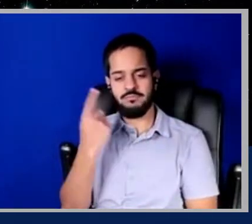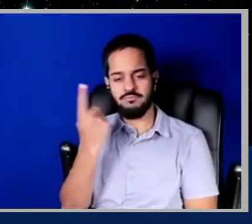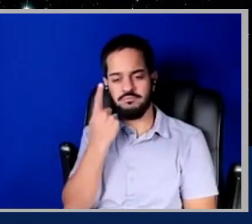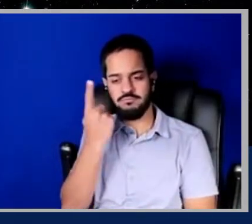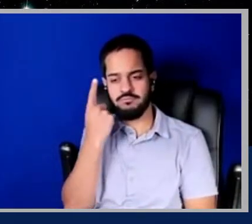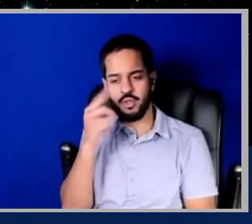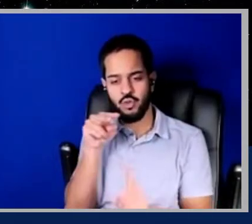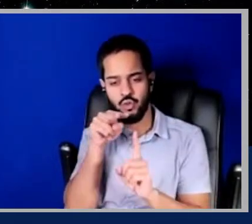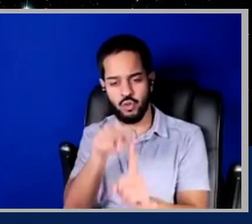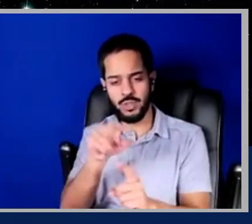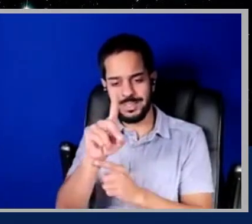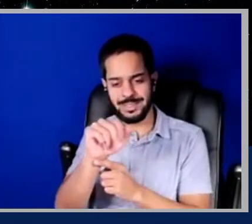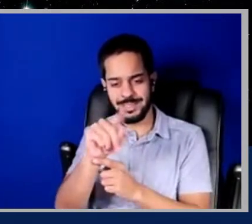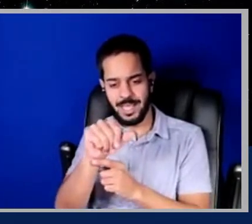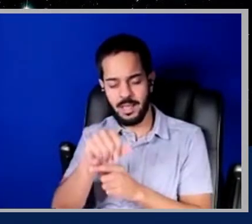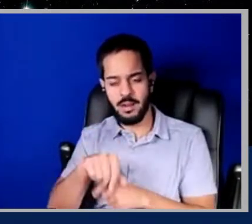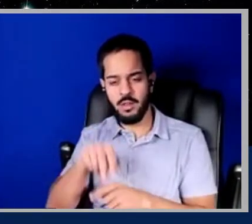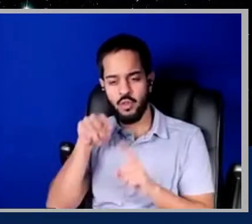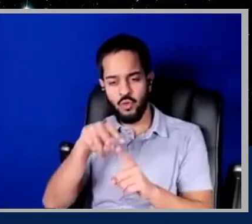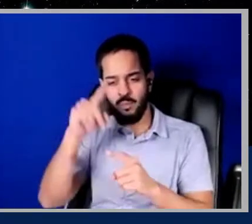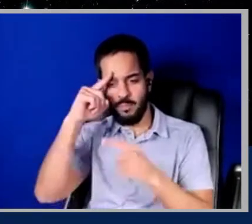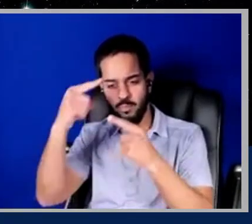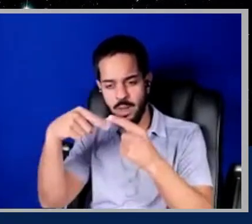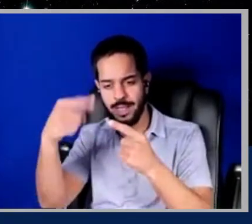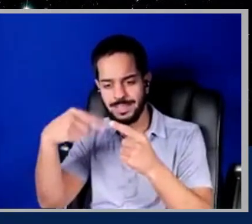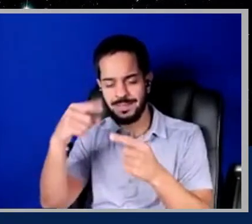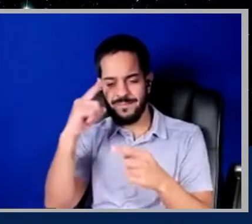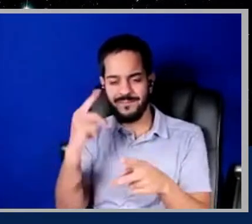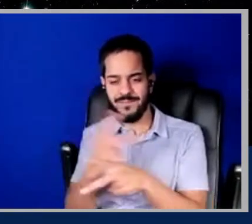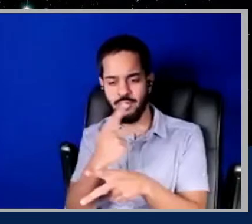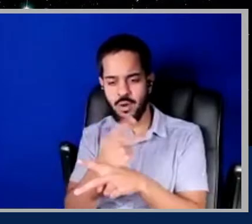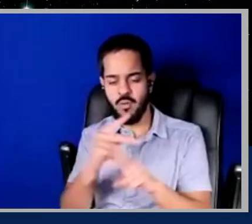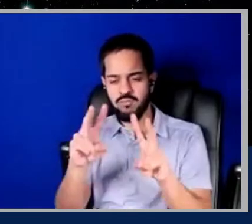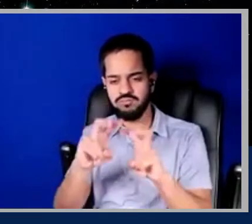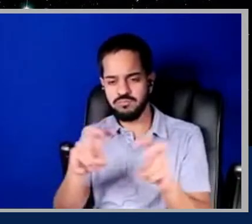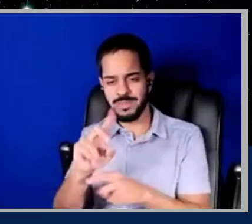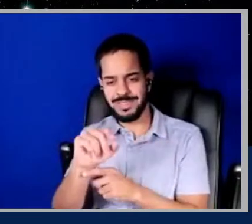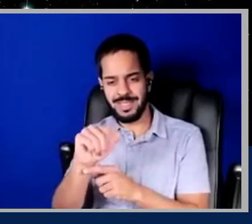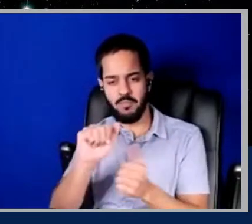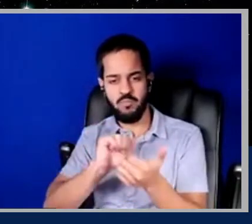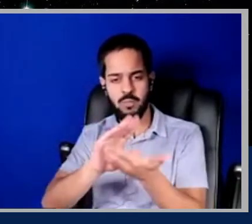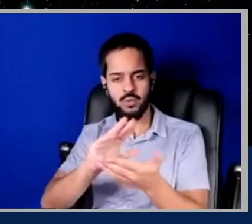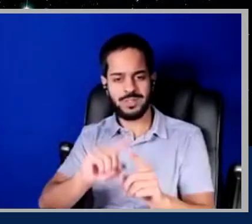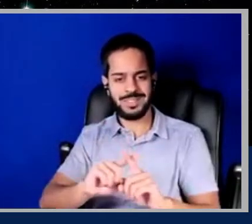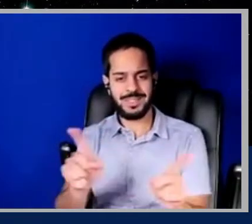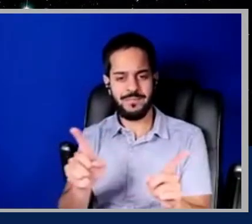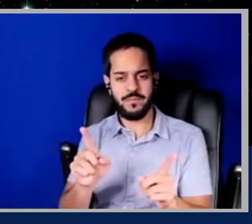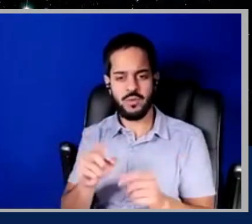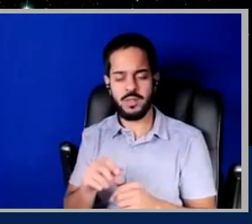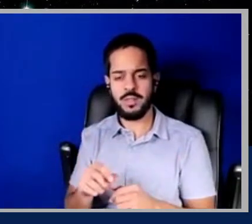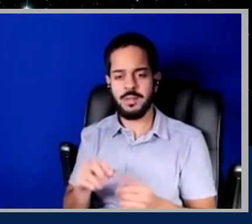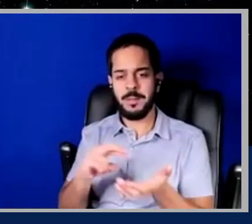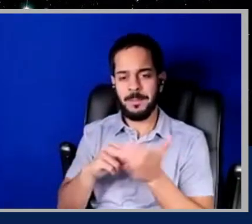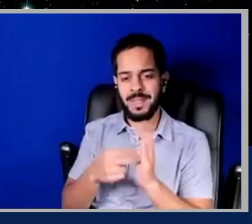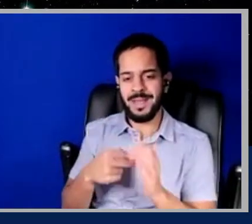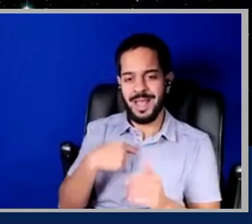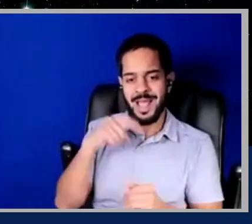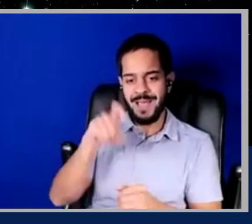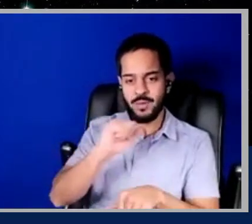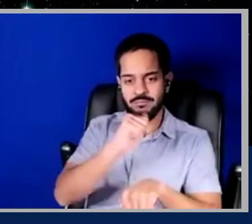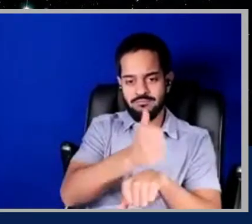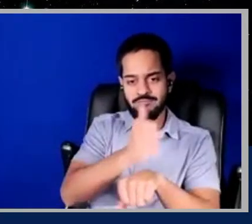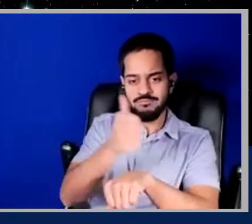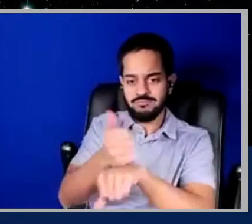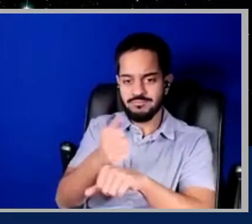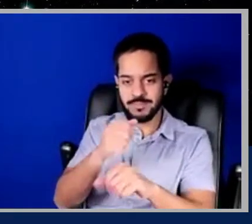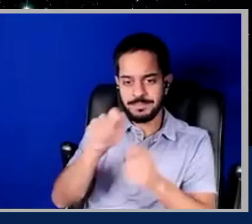makes you process the data differently. And so there are true scientific points to doing this as well. Variable stars,